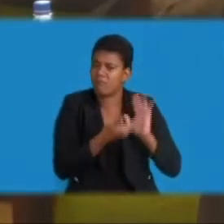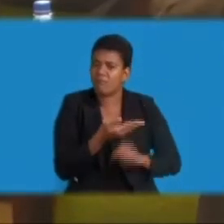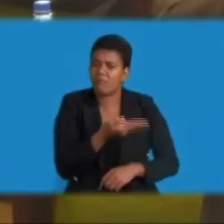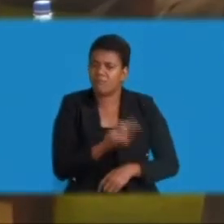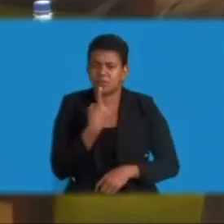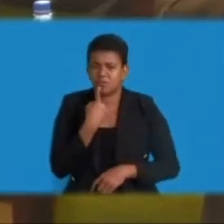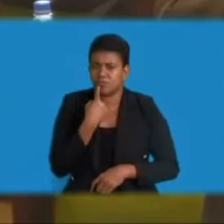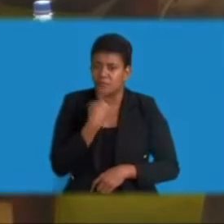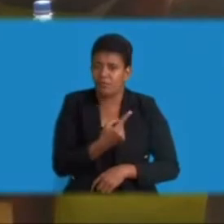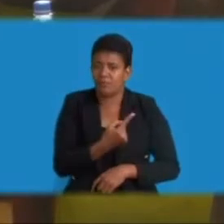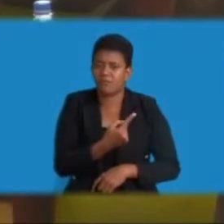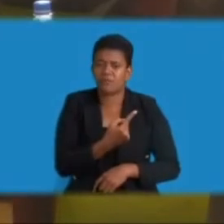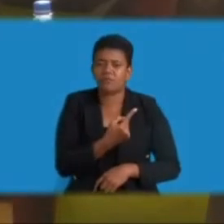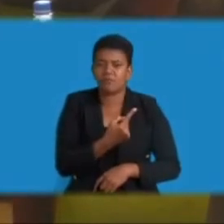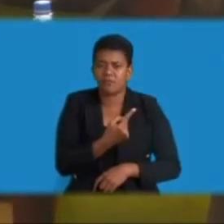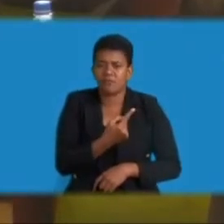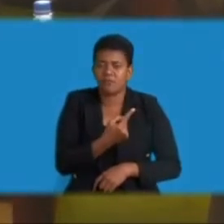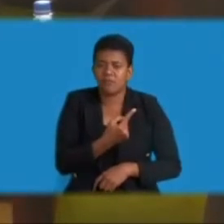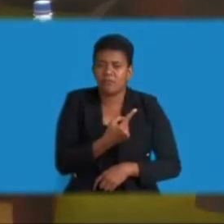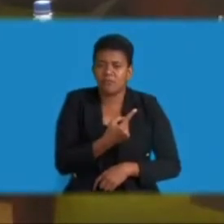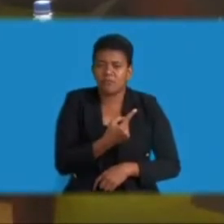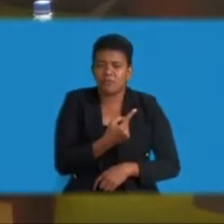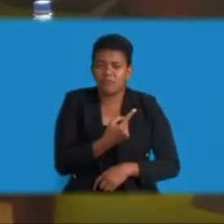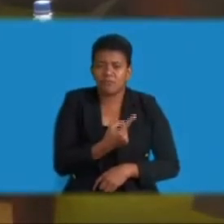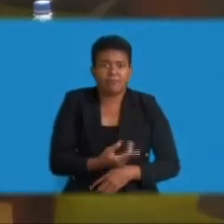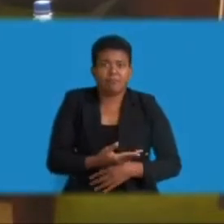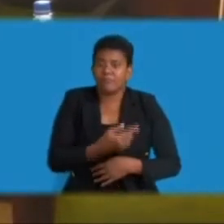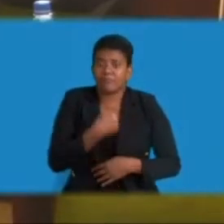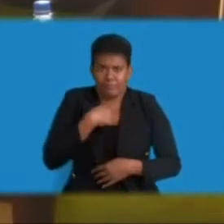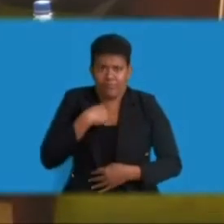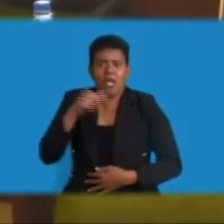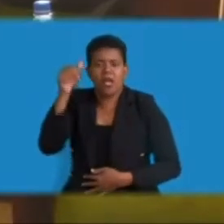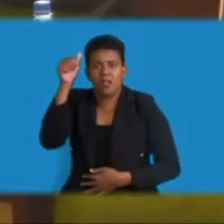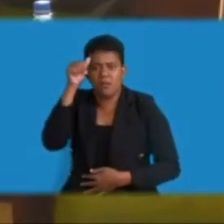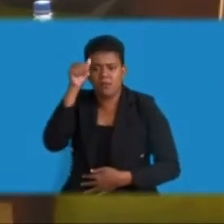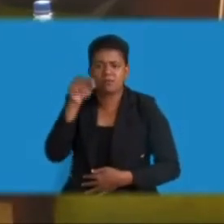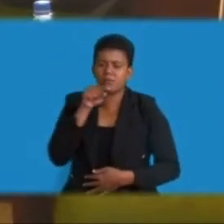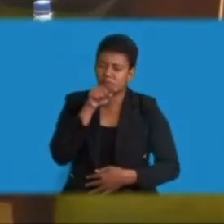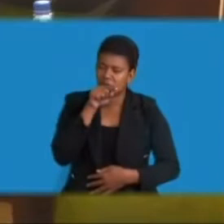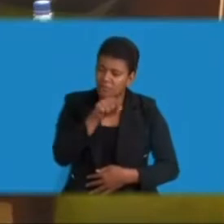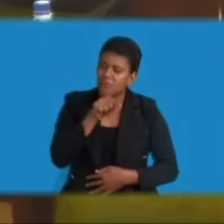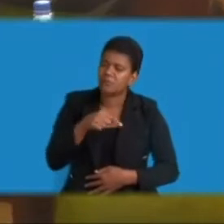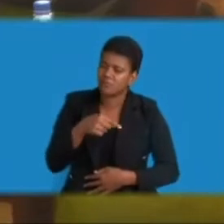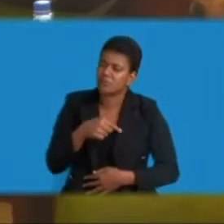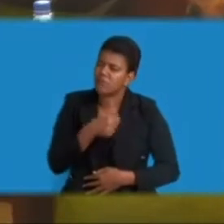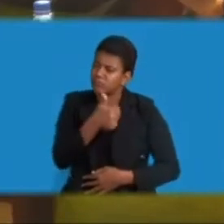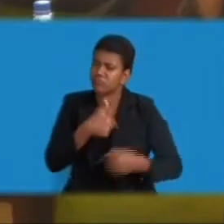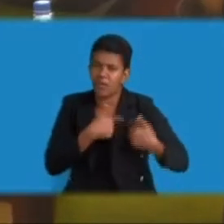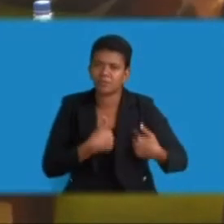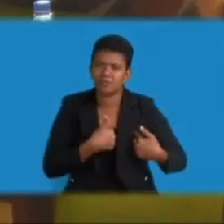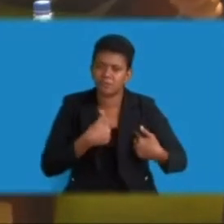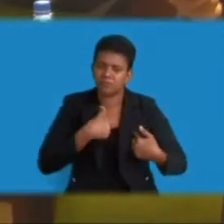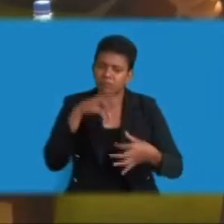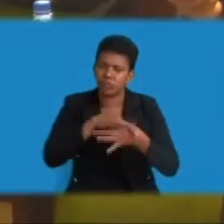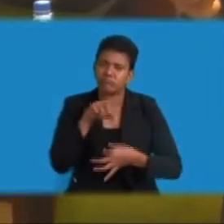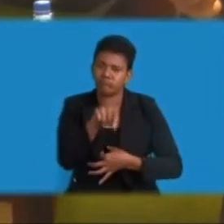problem. Yeah. I know you meant well, because of all your experiences, the Honourable Minister really wanted to have elections. If the